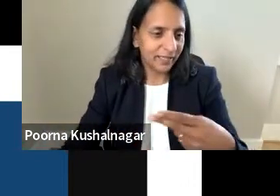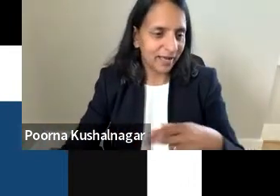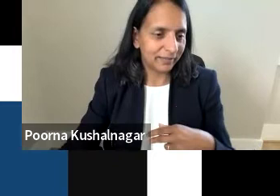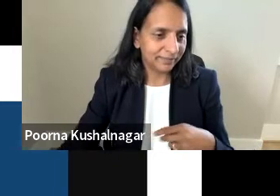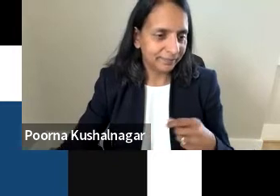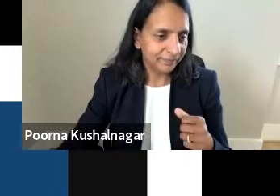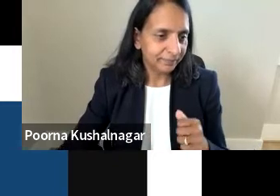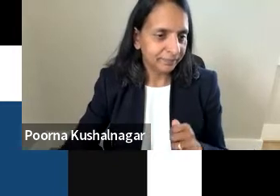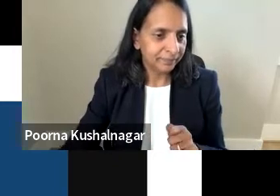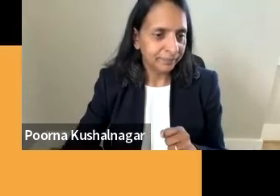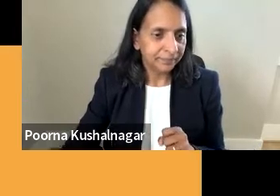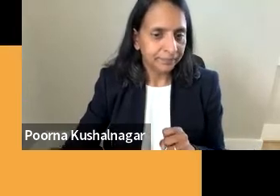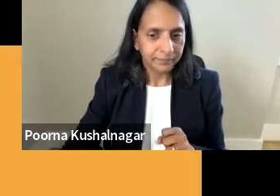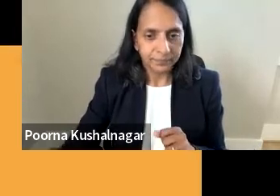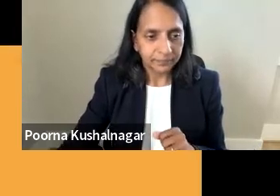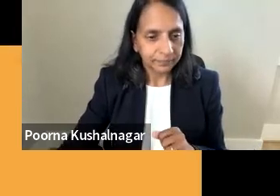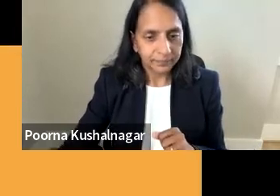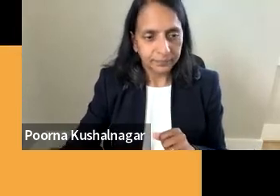and their families.